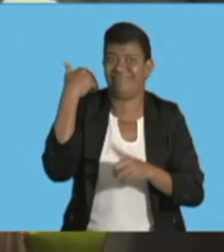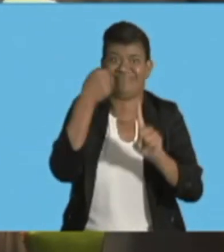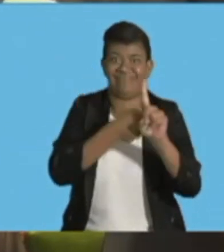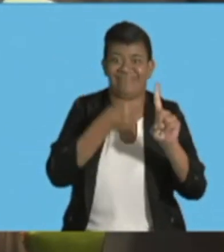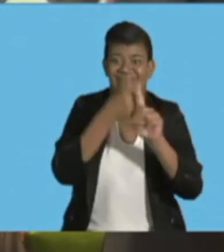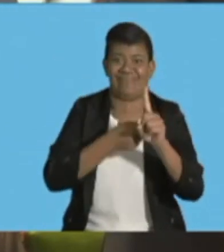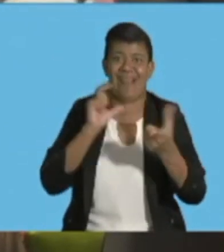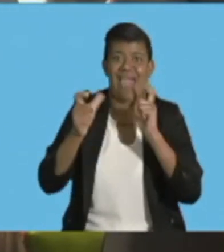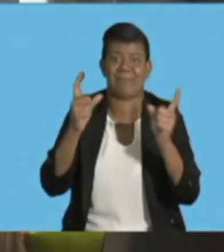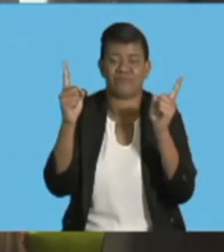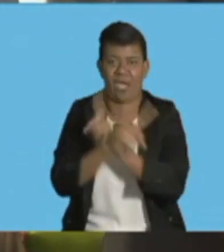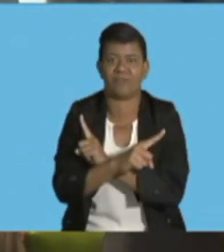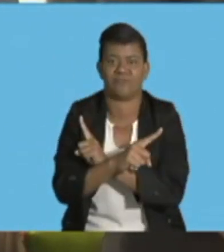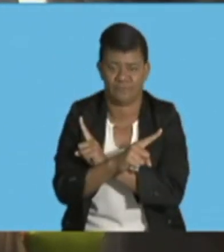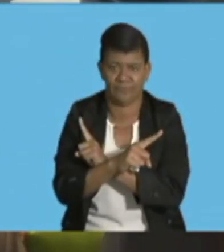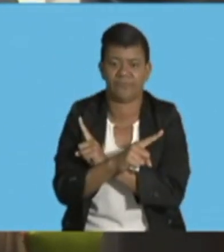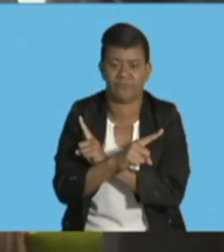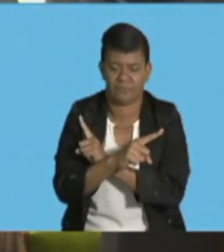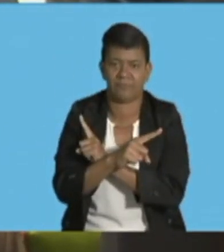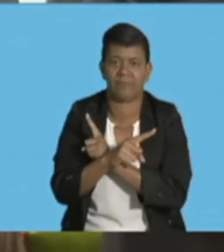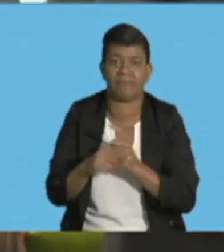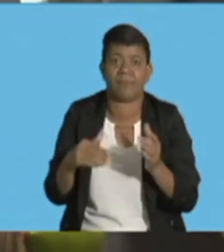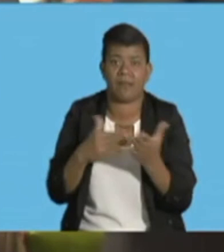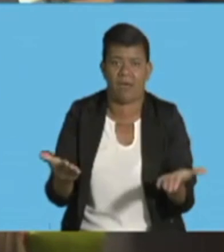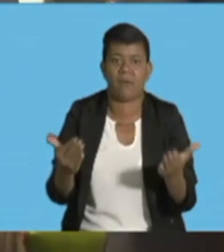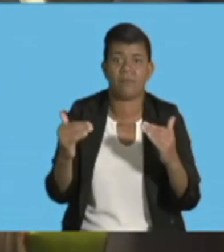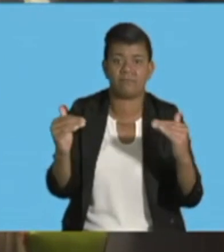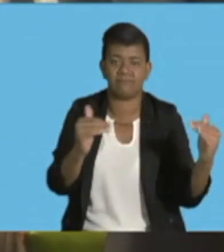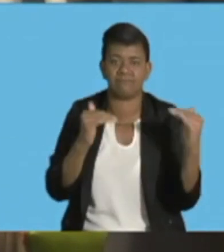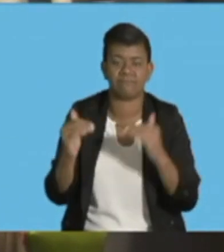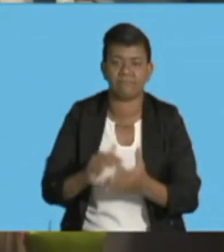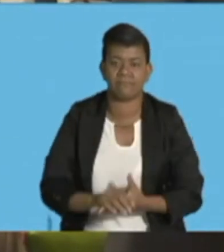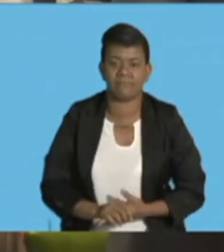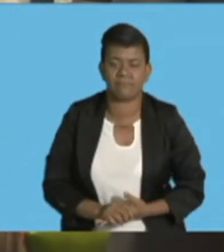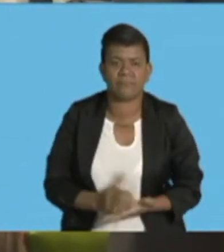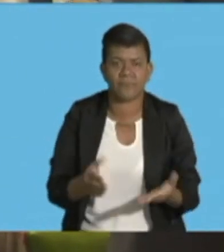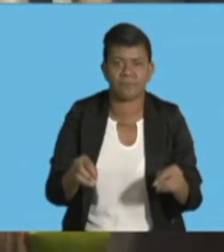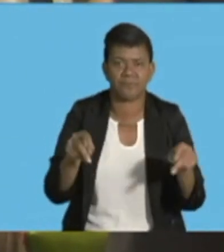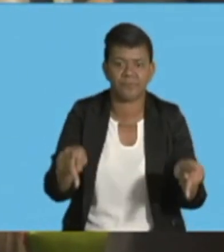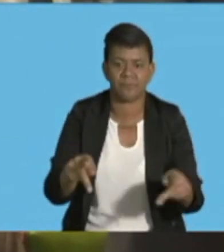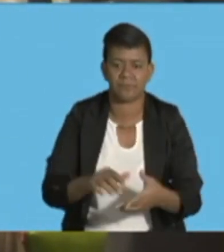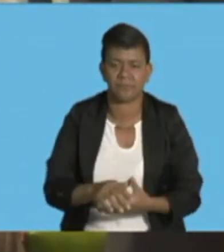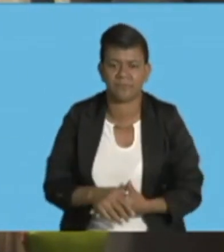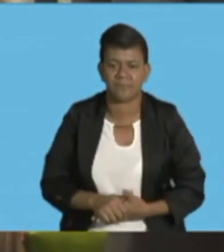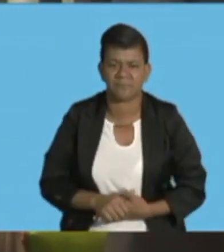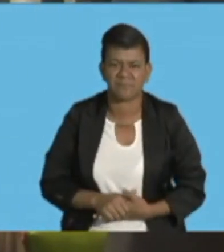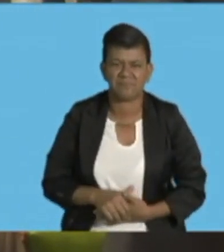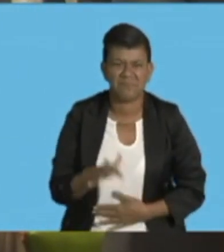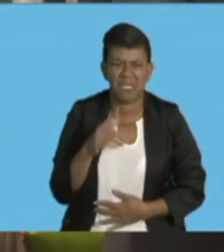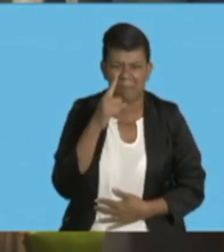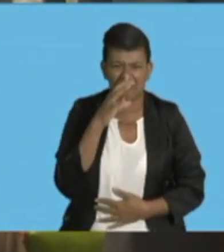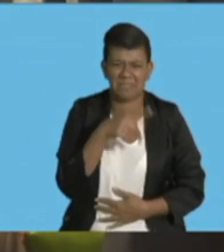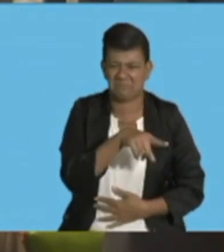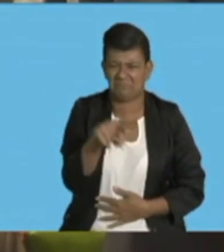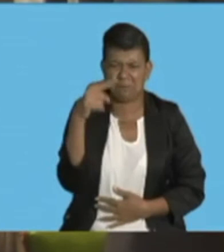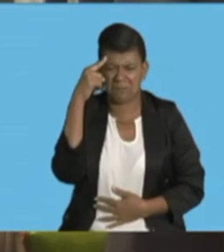justice. Mr. Speaker, sir, while some may say we are too insignificant to make a difference, little do they know that Fiji, a small island developing